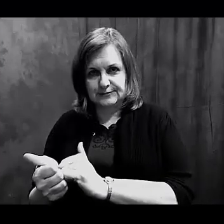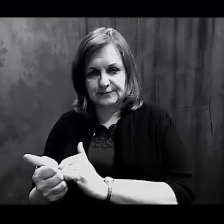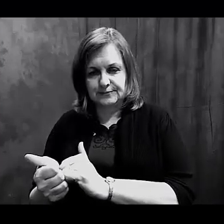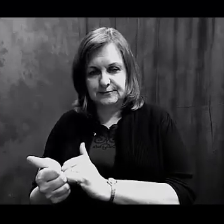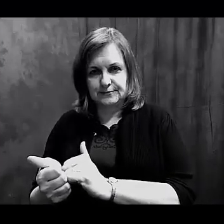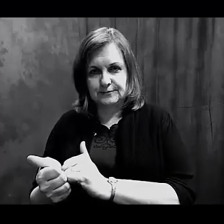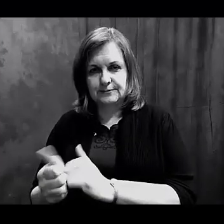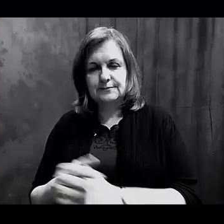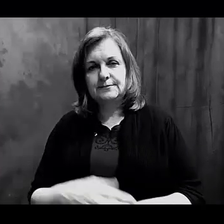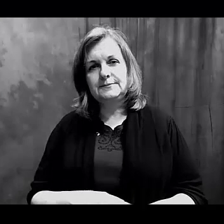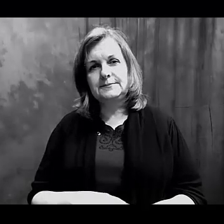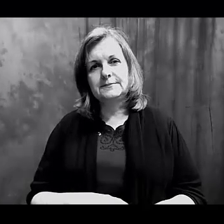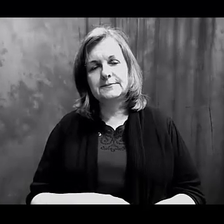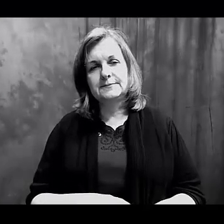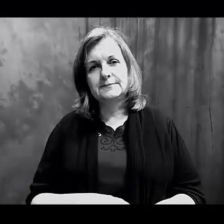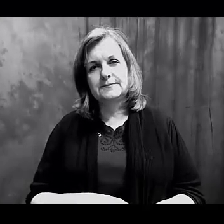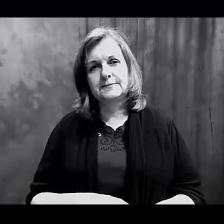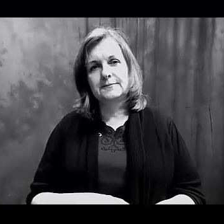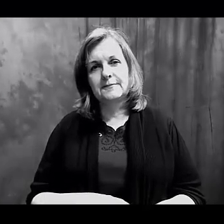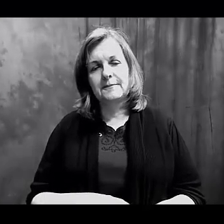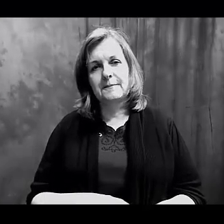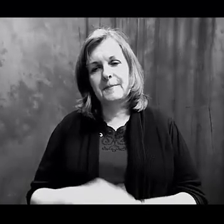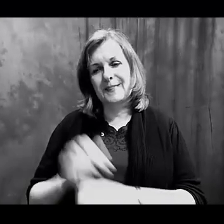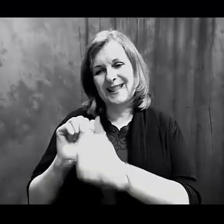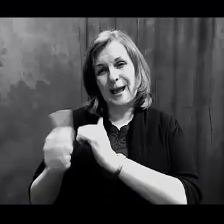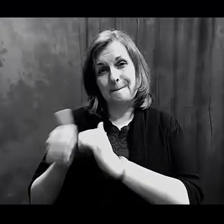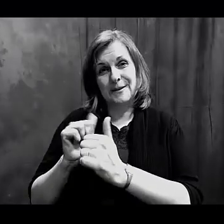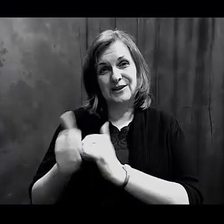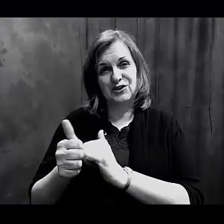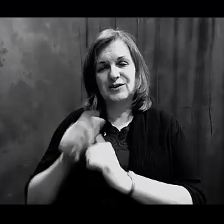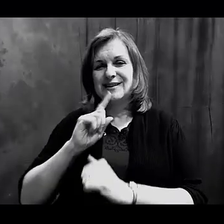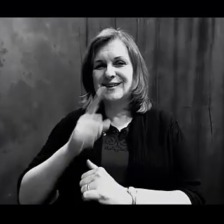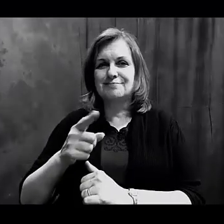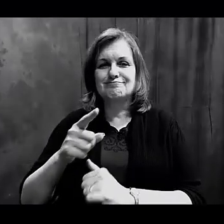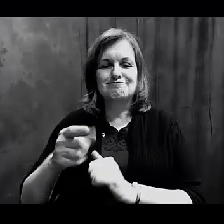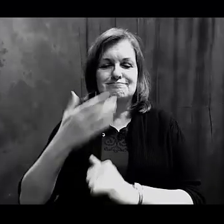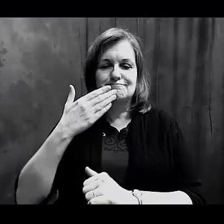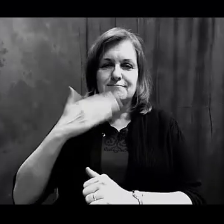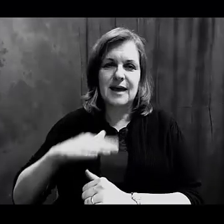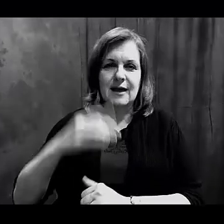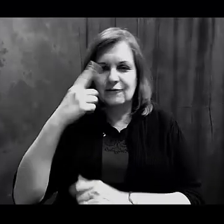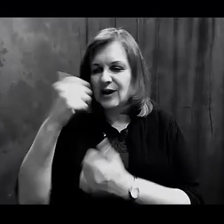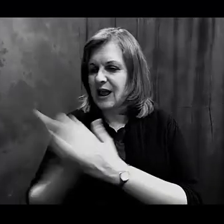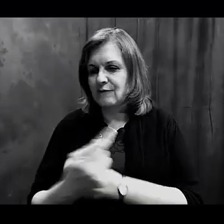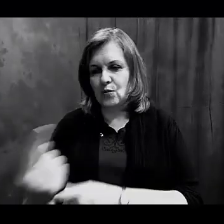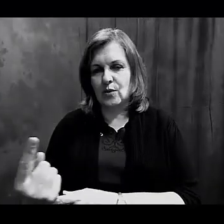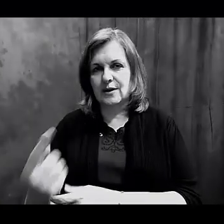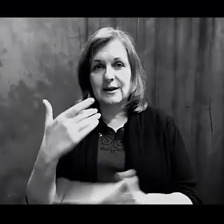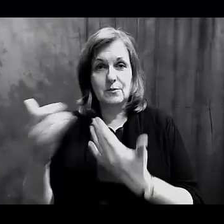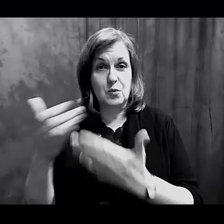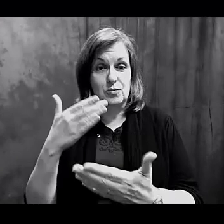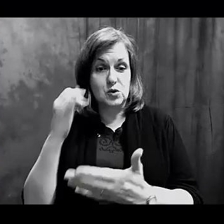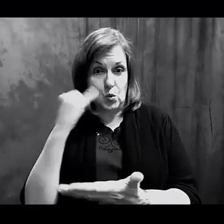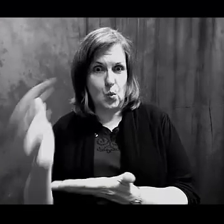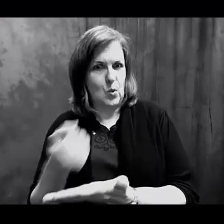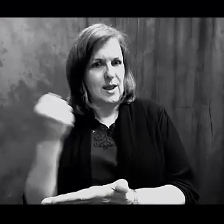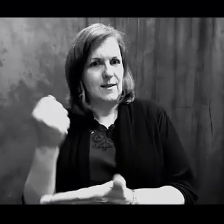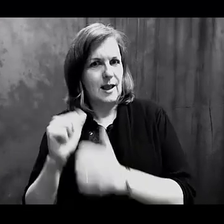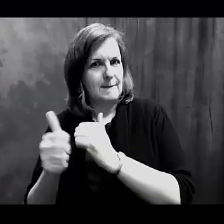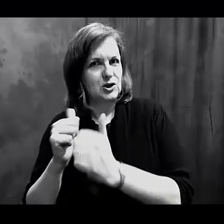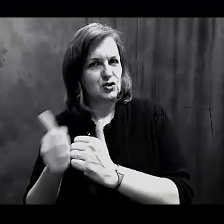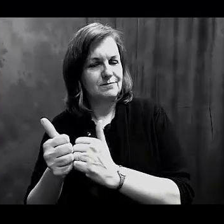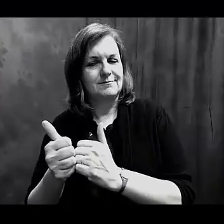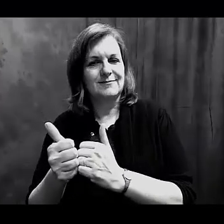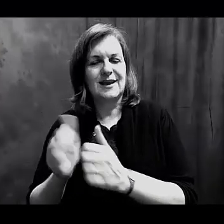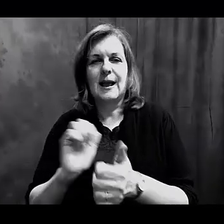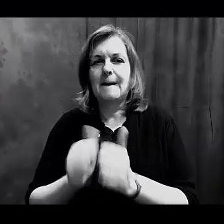we look at is that competition is bad for everyone. Even if you're the